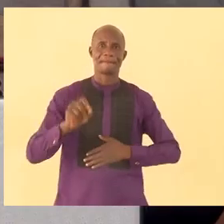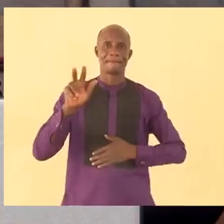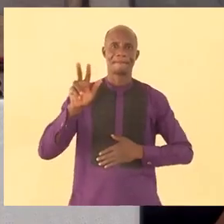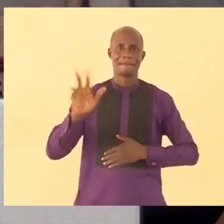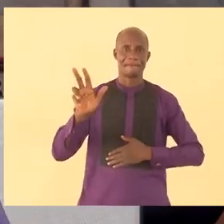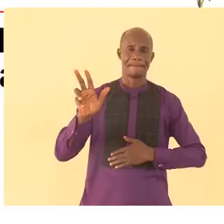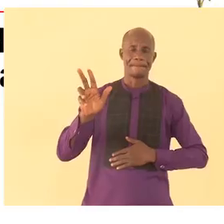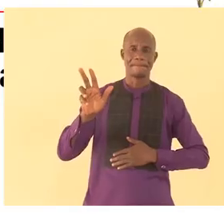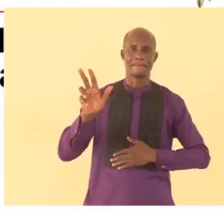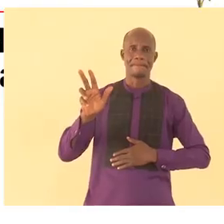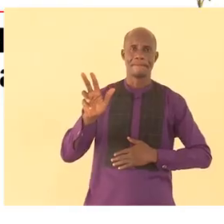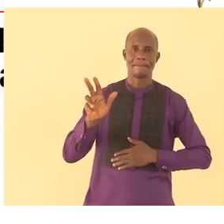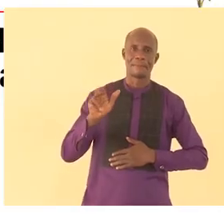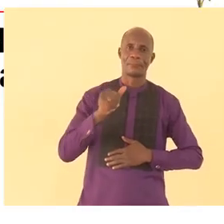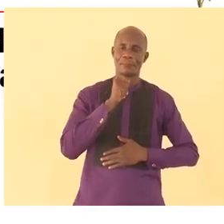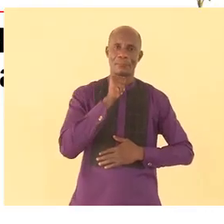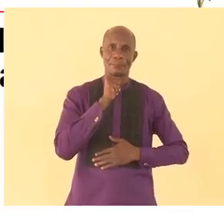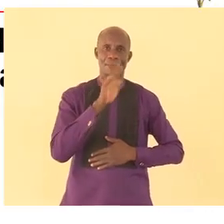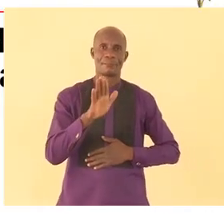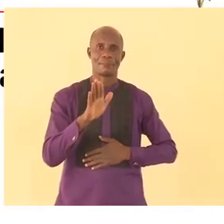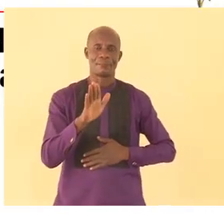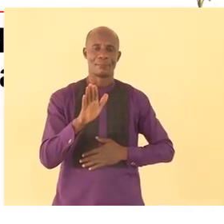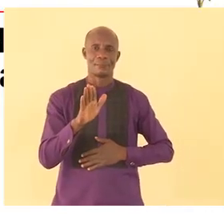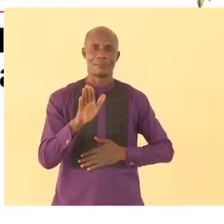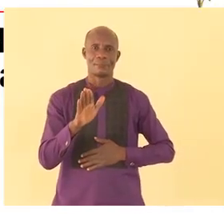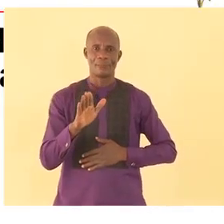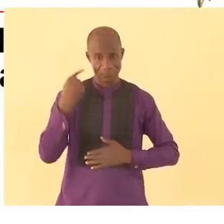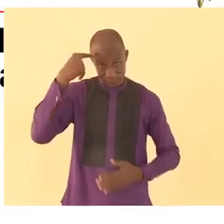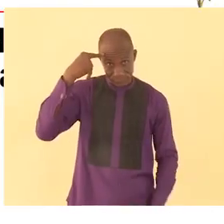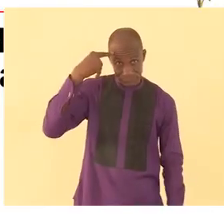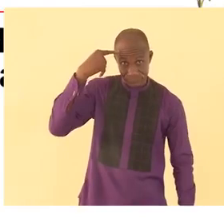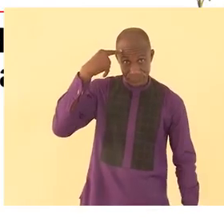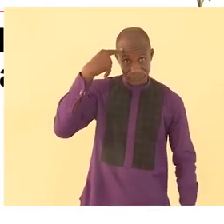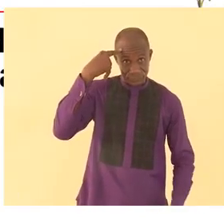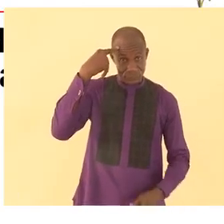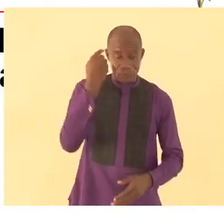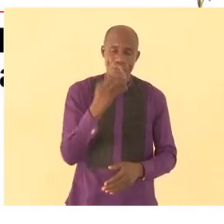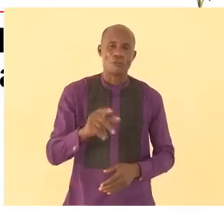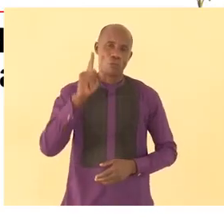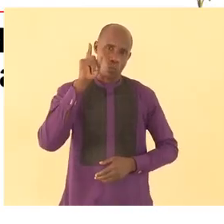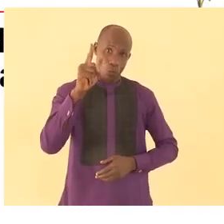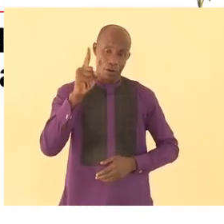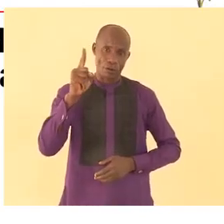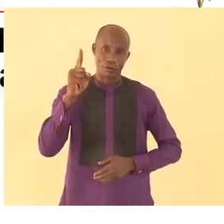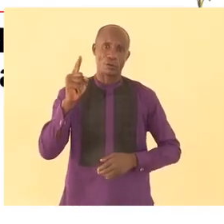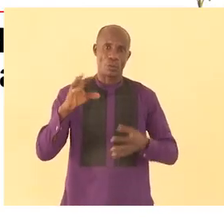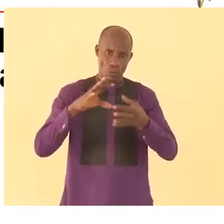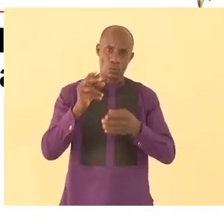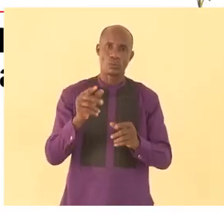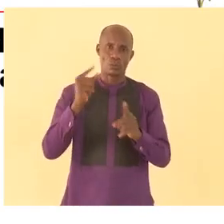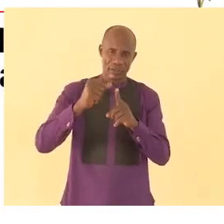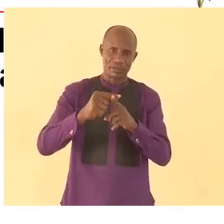Question three. Not think. Okay. Think of a single word or